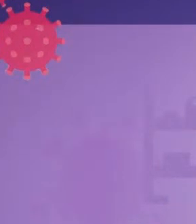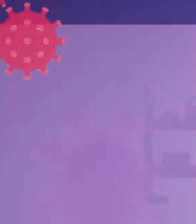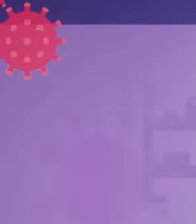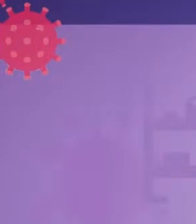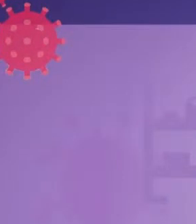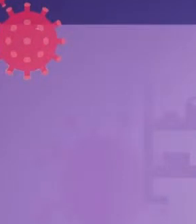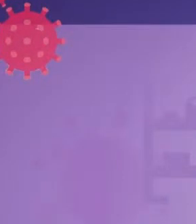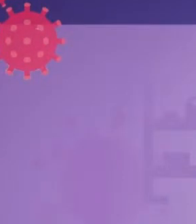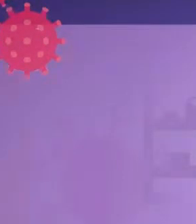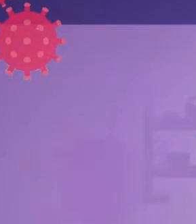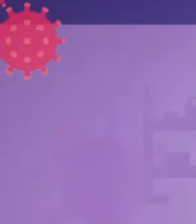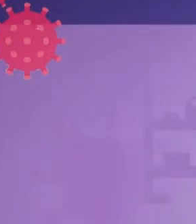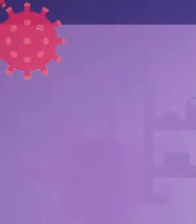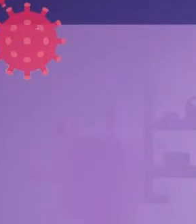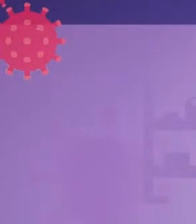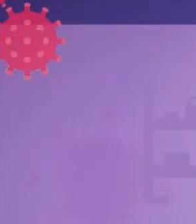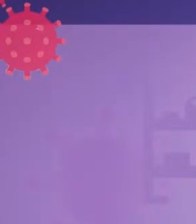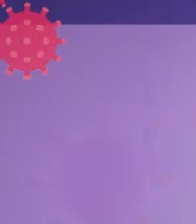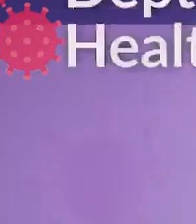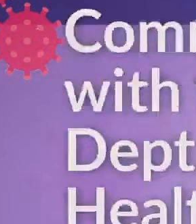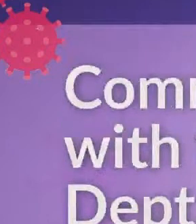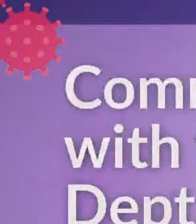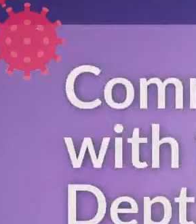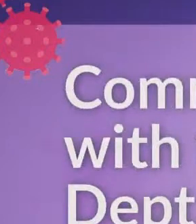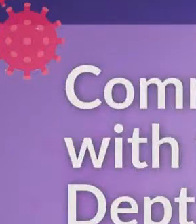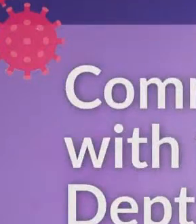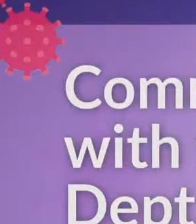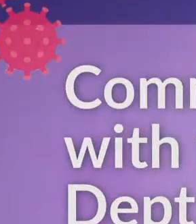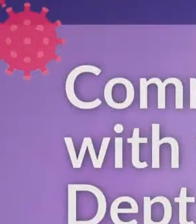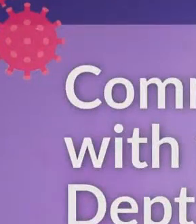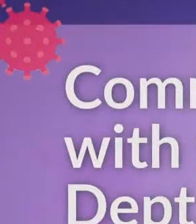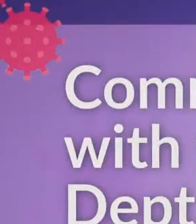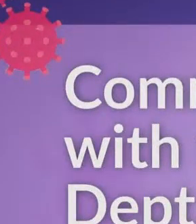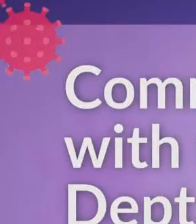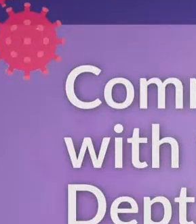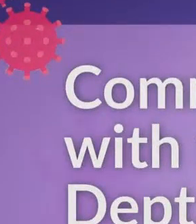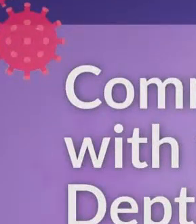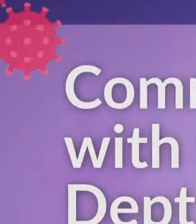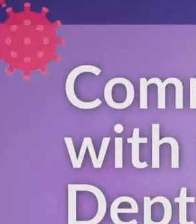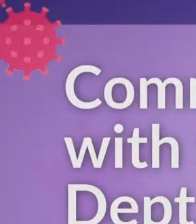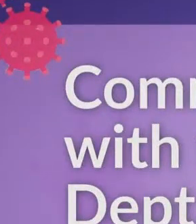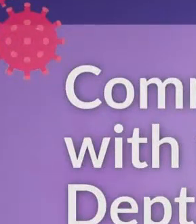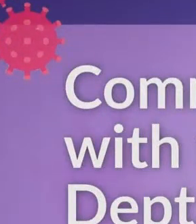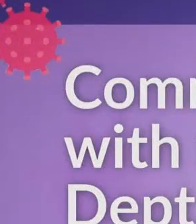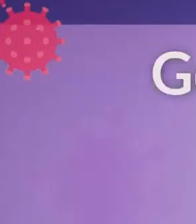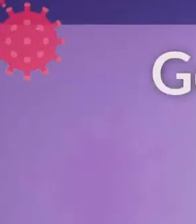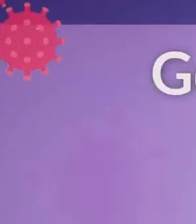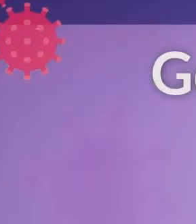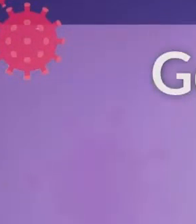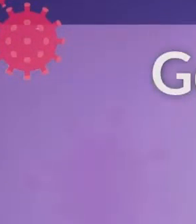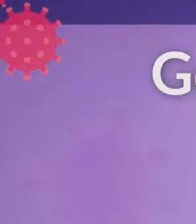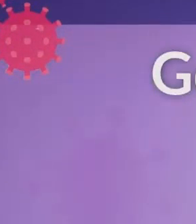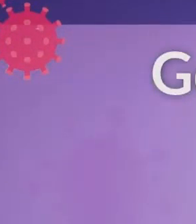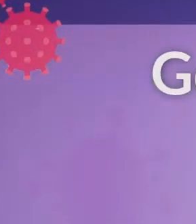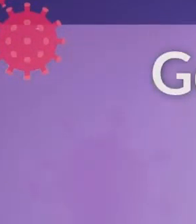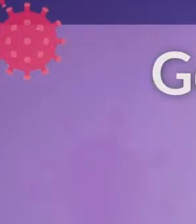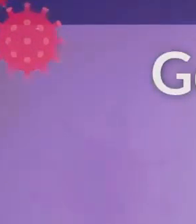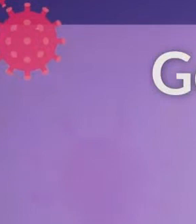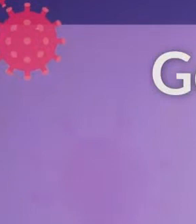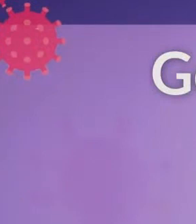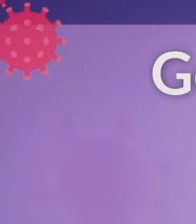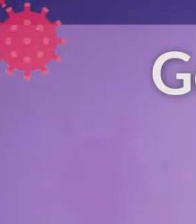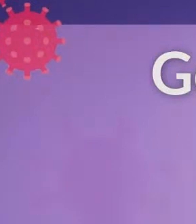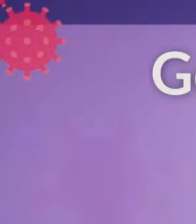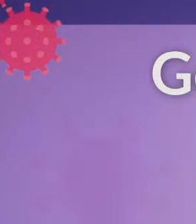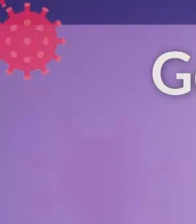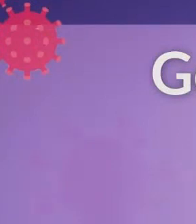to prepare for coverage issues. Stay in communication with health officials from the Ministry of Health and make sure your company is